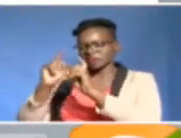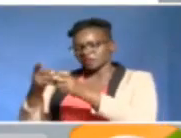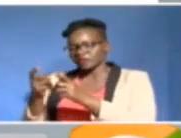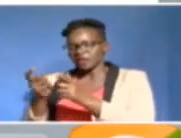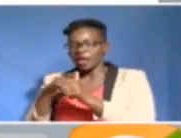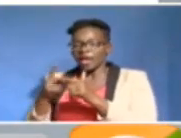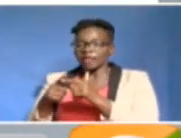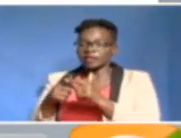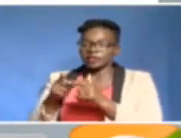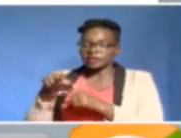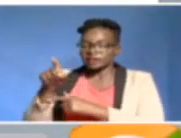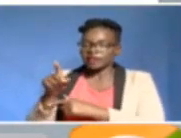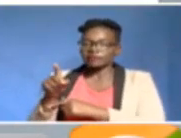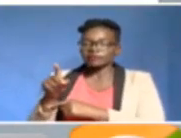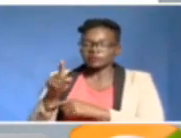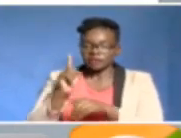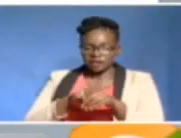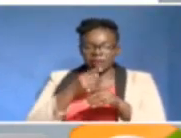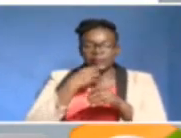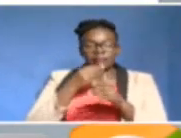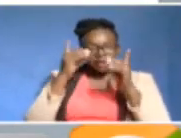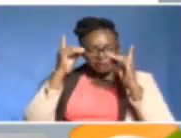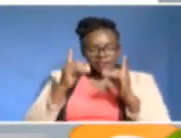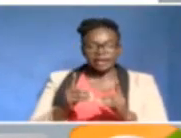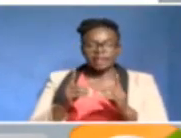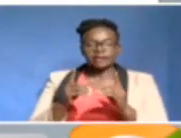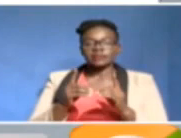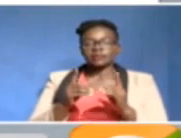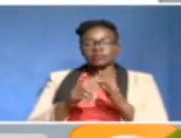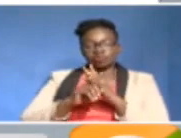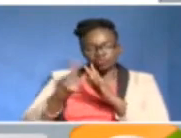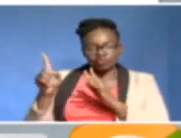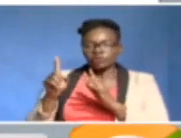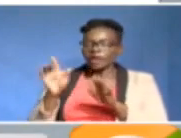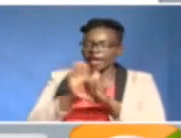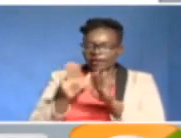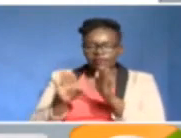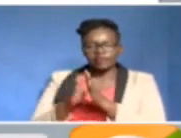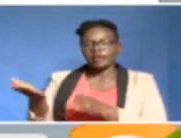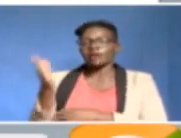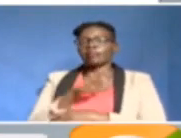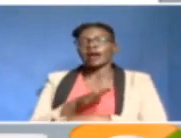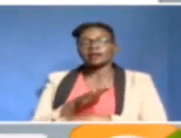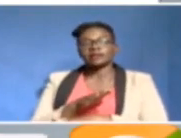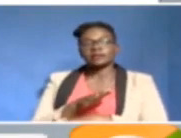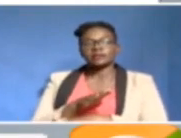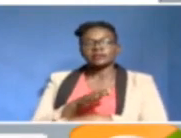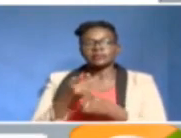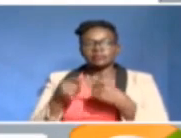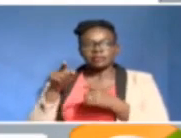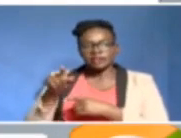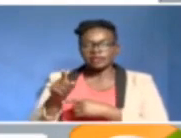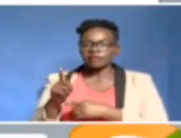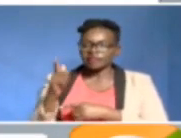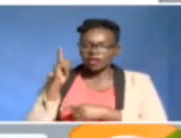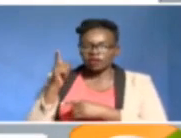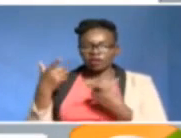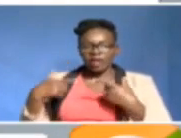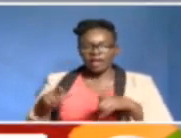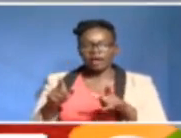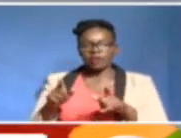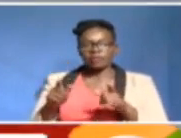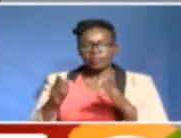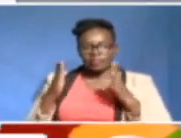say they're gone, they will come and take everything. Yeah. There is no recourse in law. Yet the law allows, you know, I personally don't